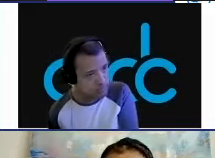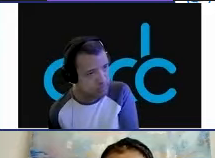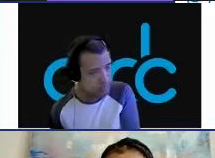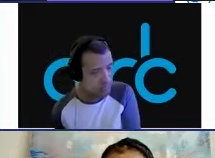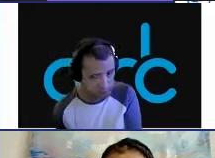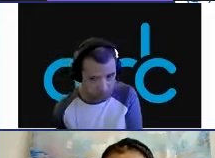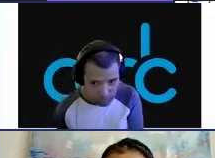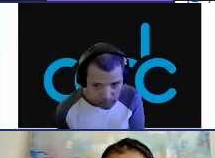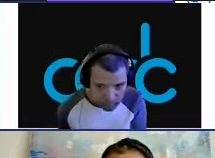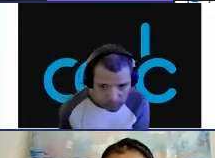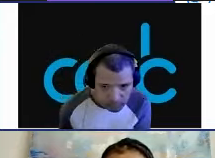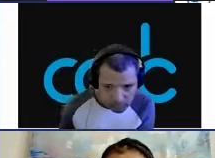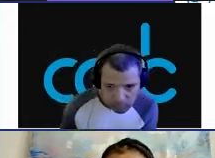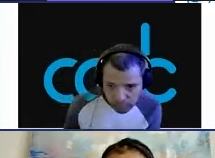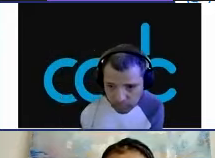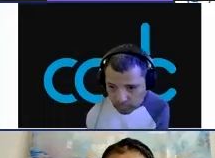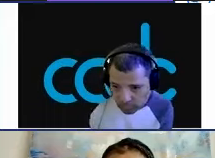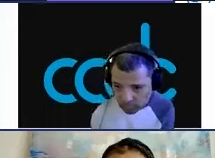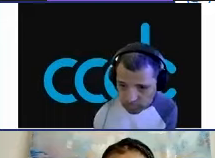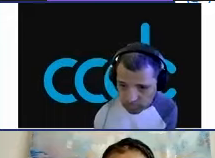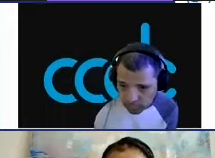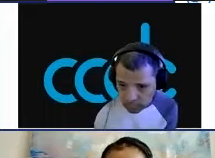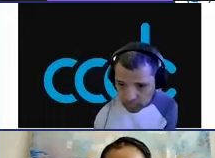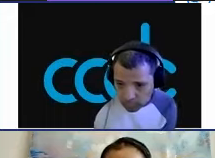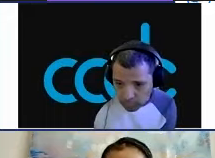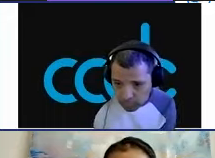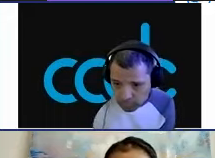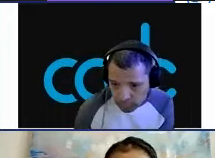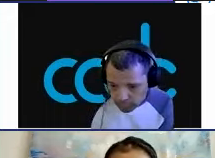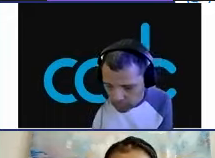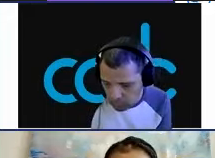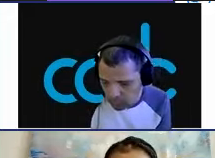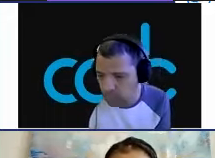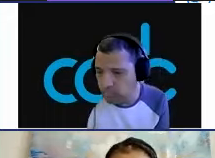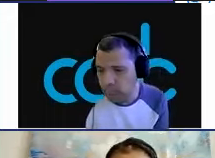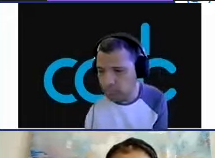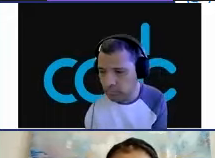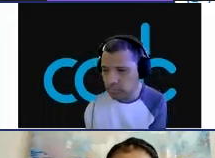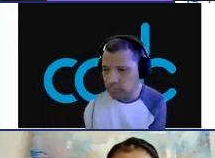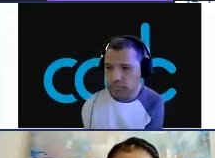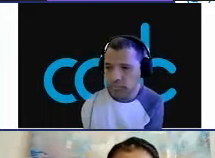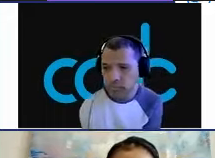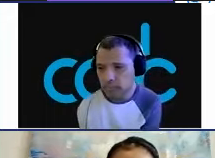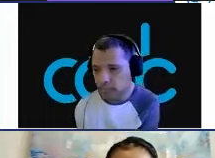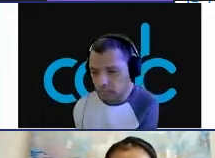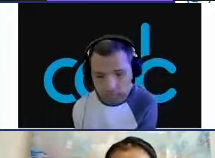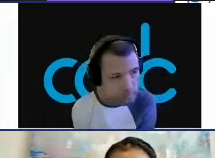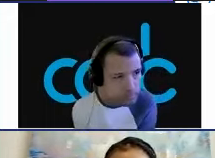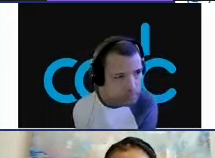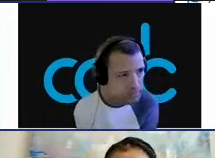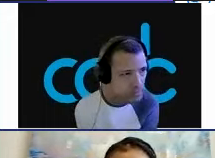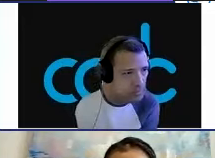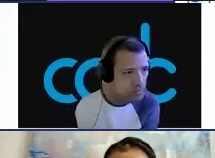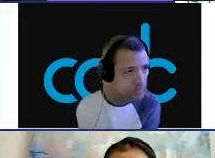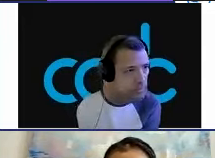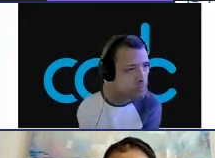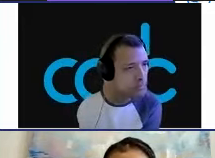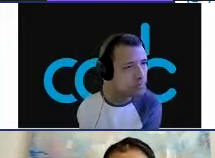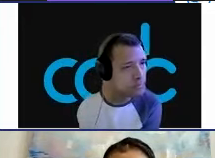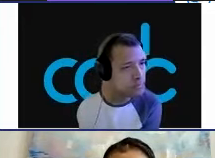population. Also the unhoused population, just because by nature of them being transient and it's